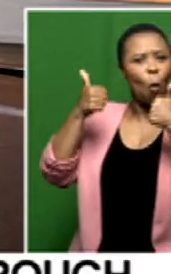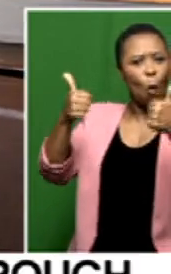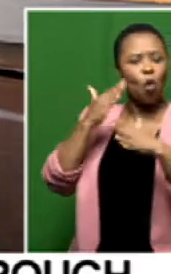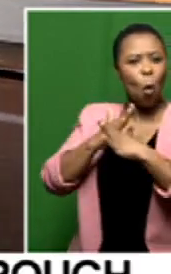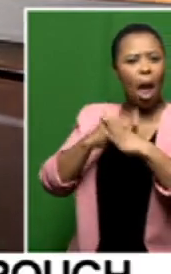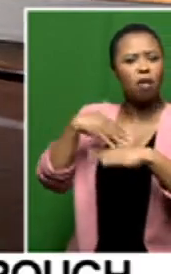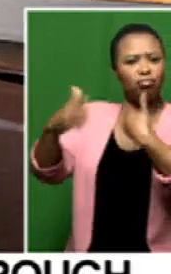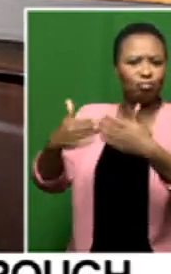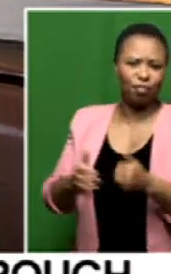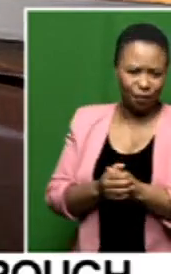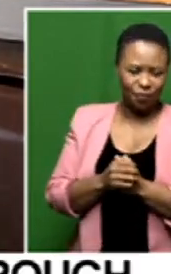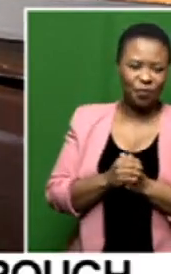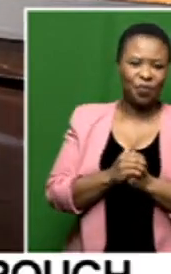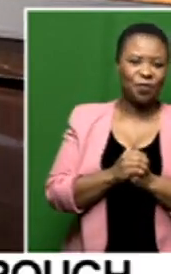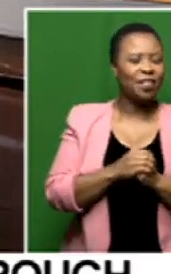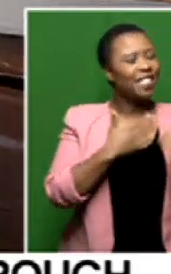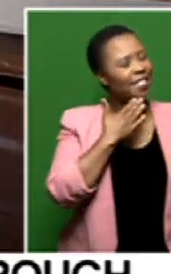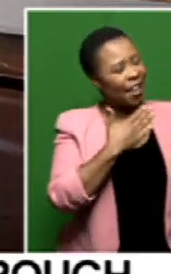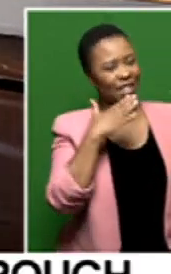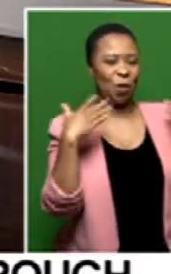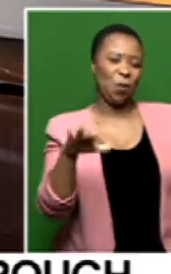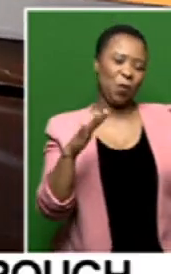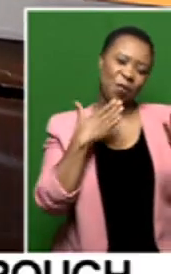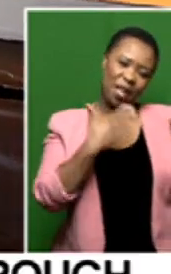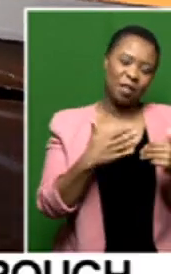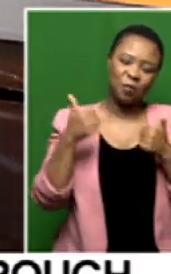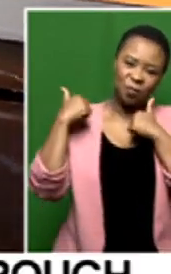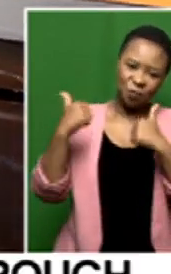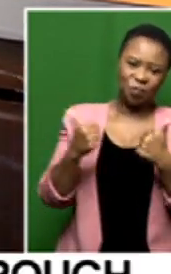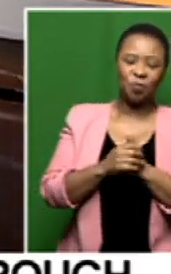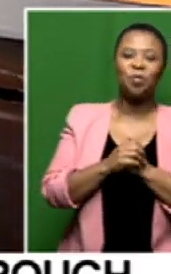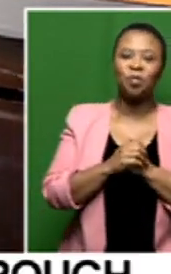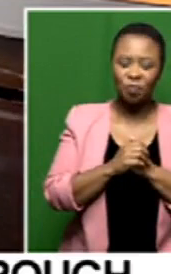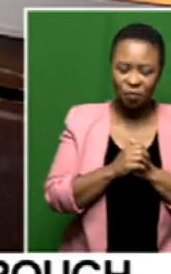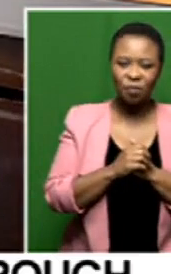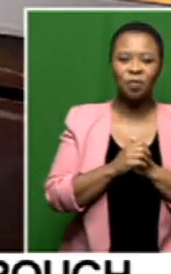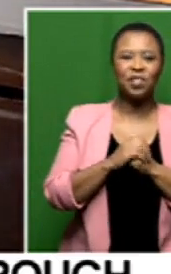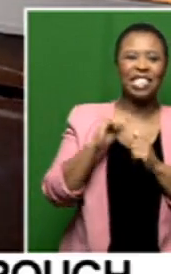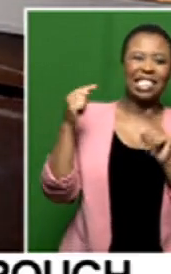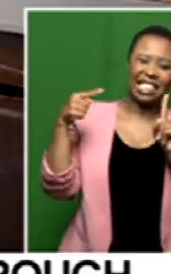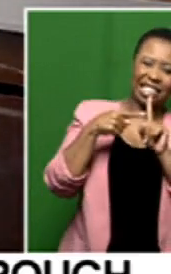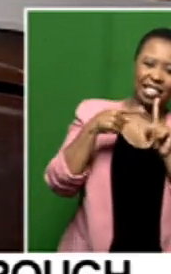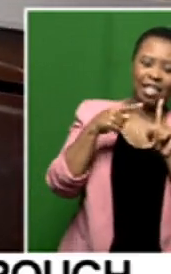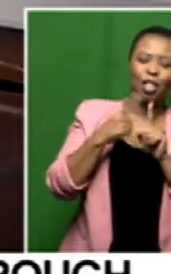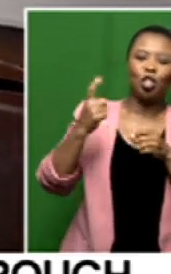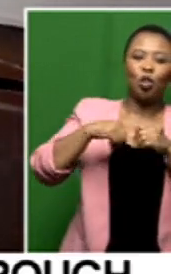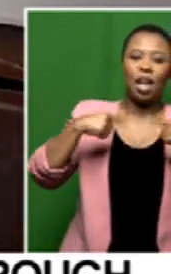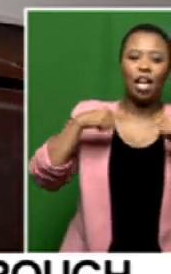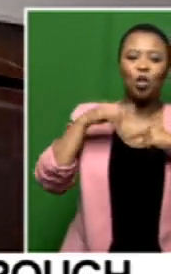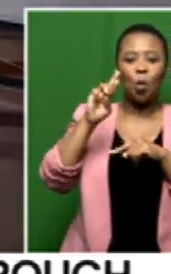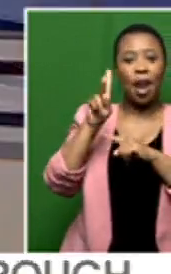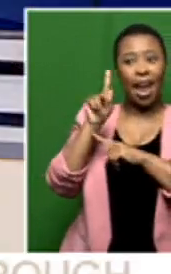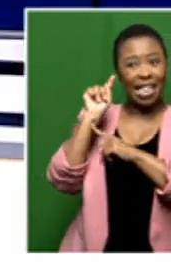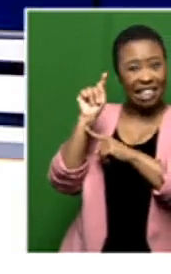work. Thanks so much. Thank you. Great stuff. All right, that was, well, joining us all the way from the United